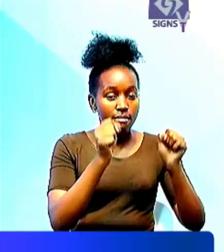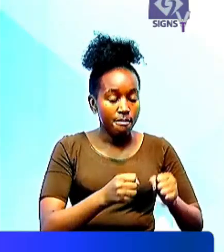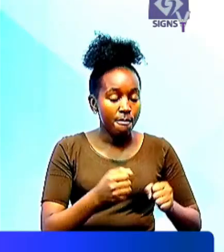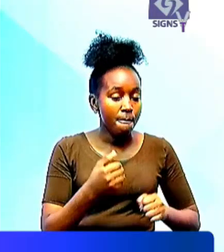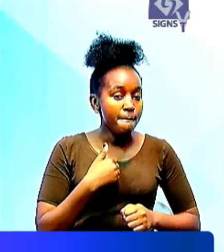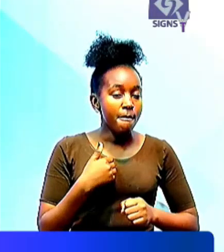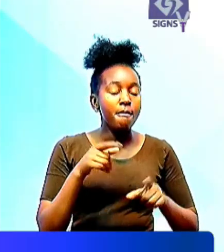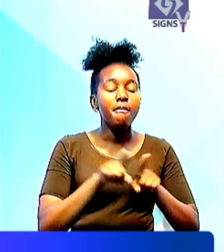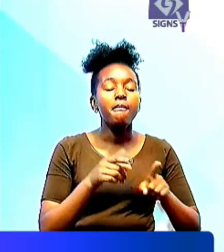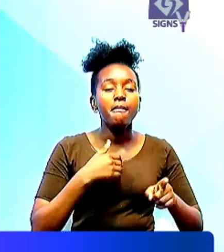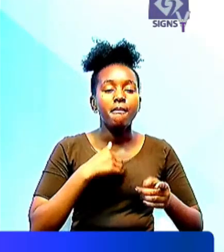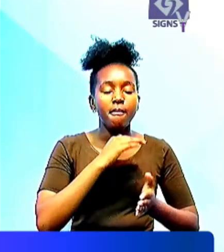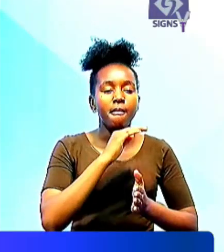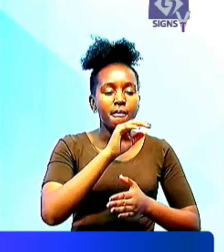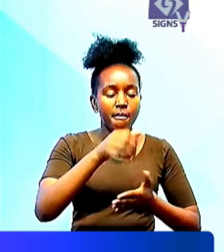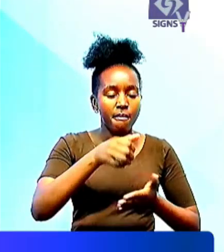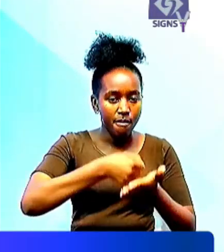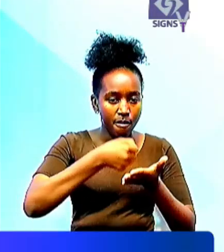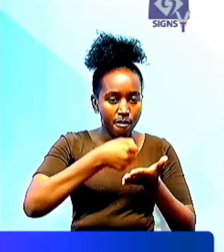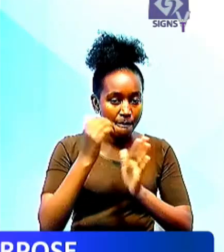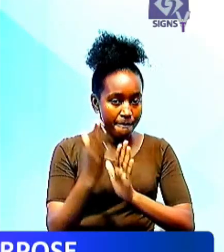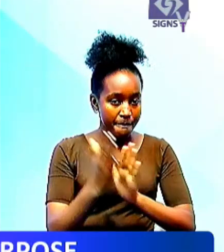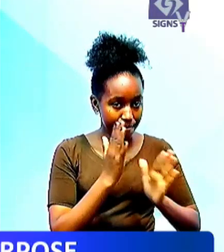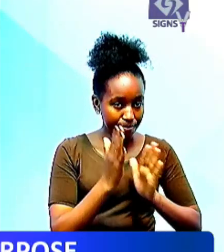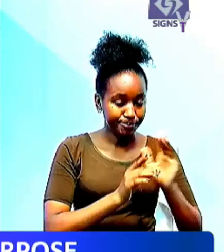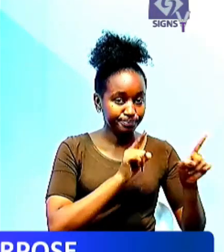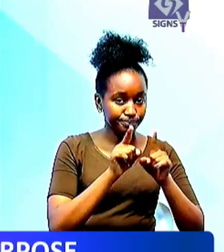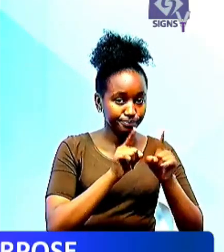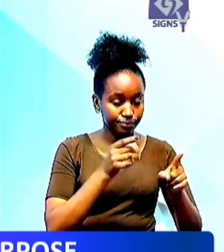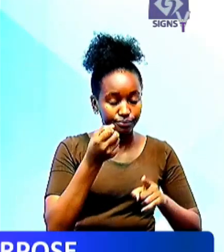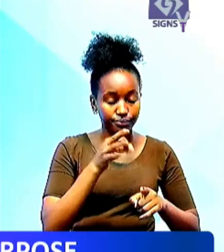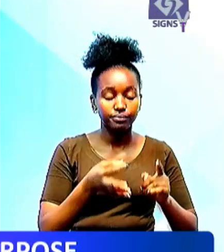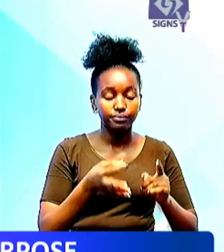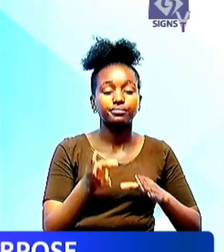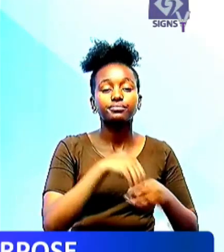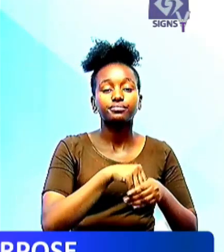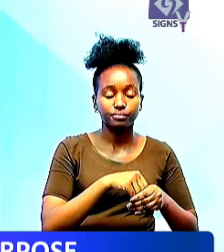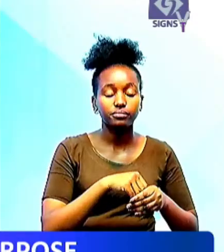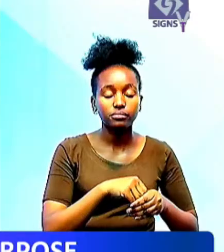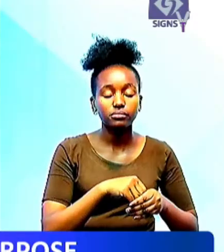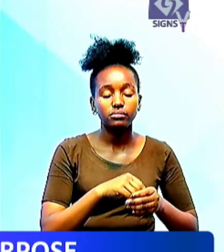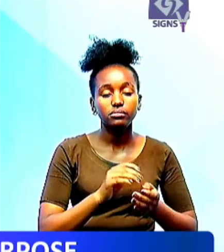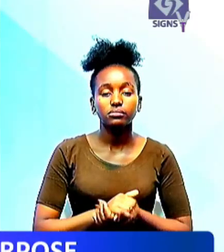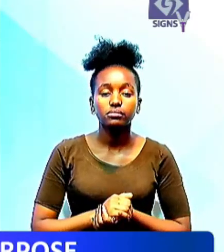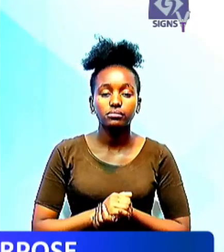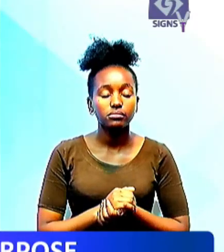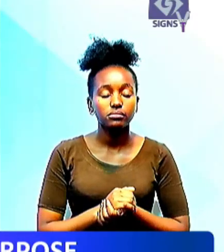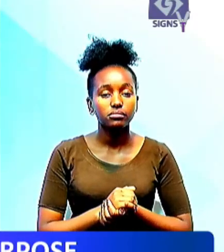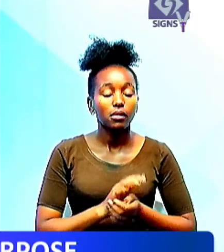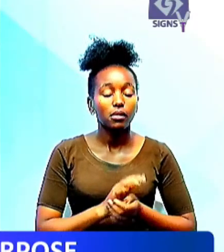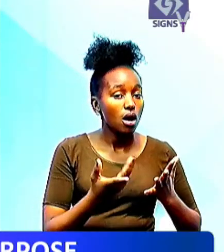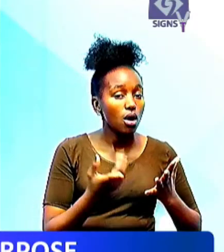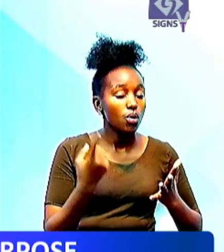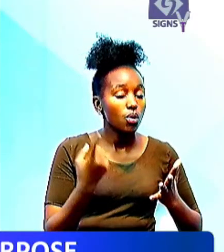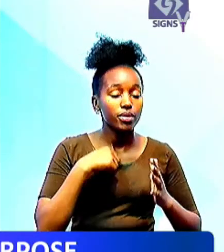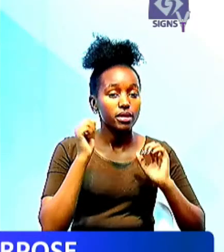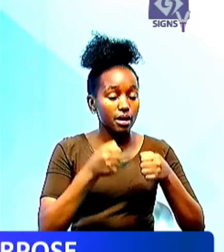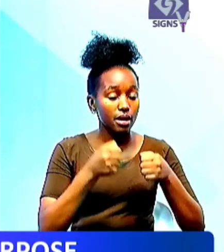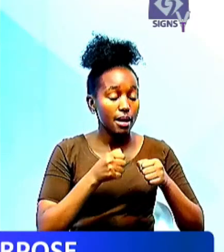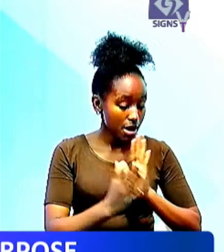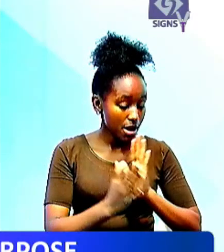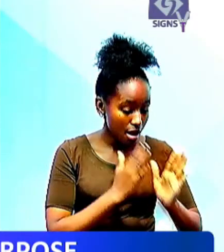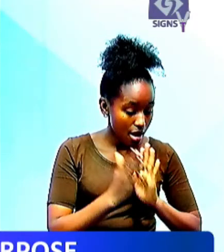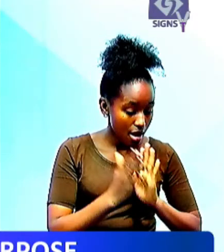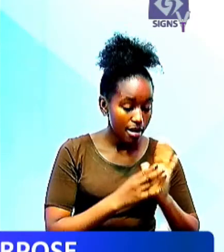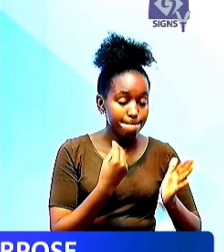journey. Because investing, it's a product of financial planning. How you were able to plan your money,